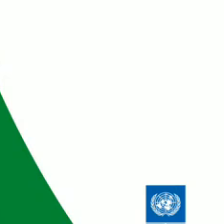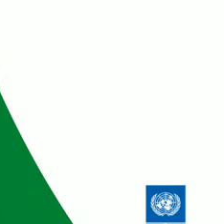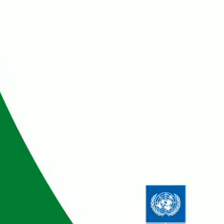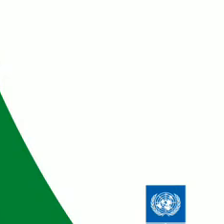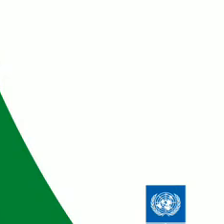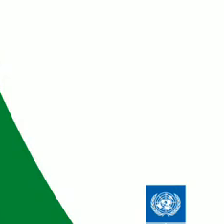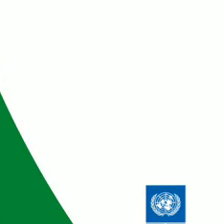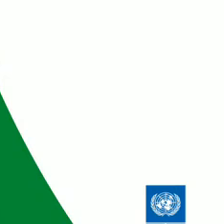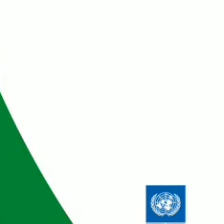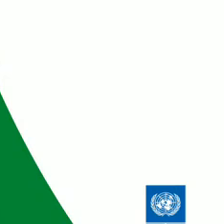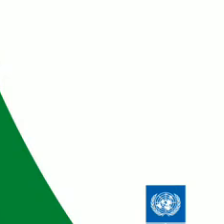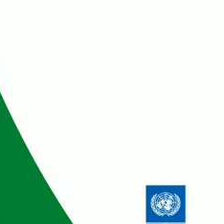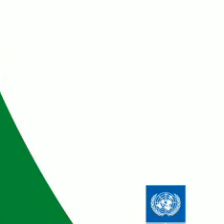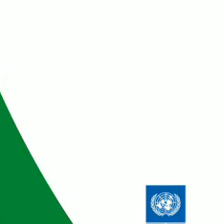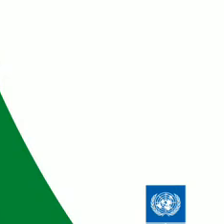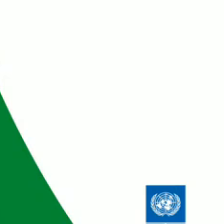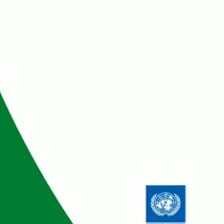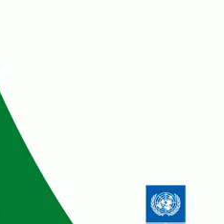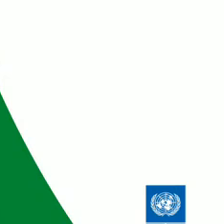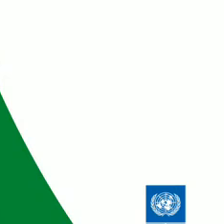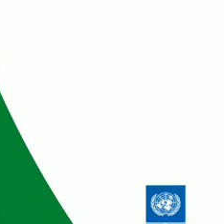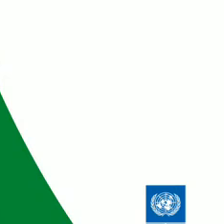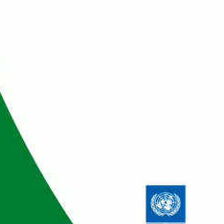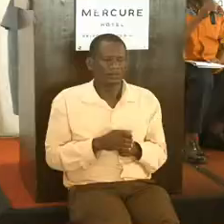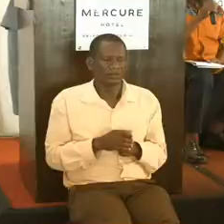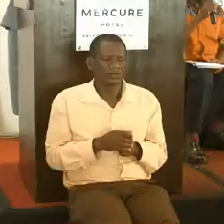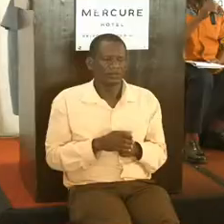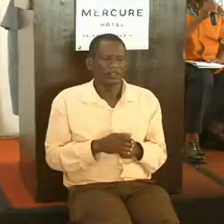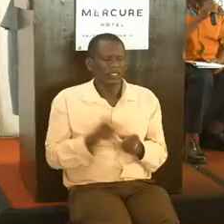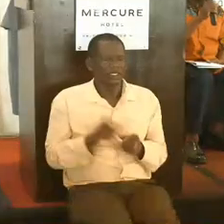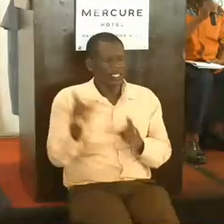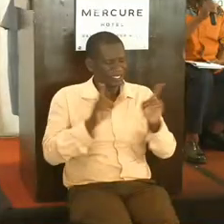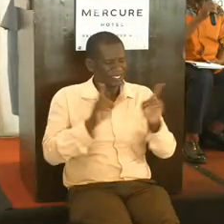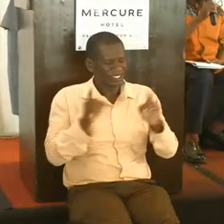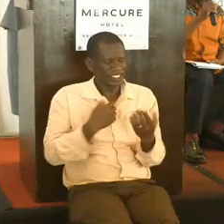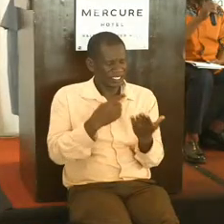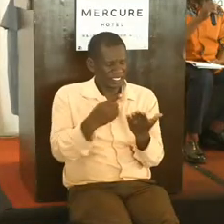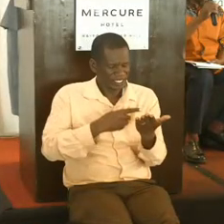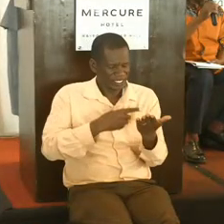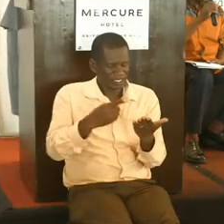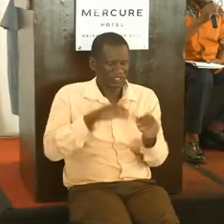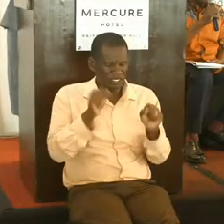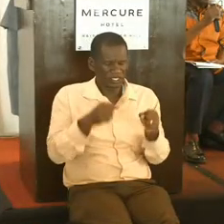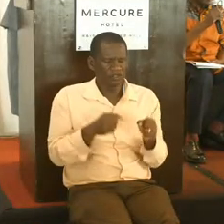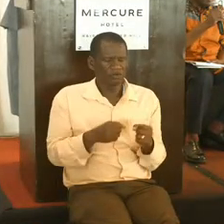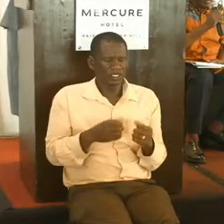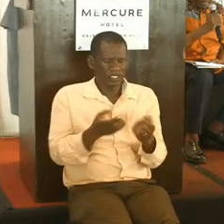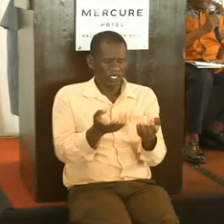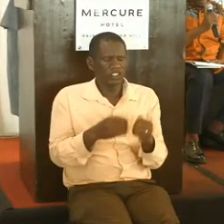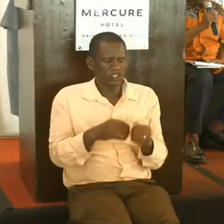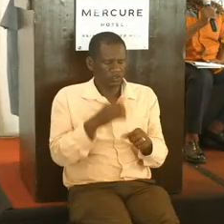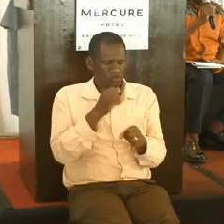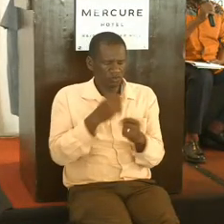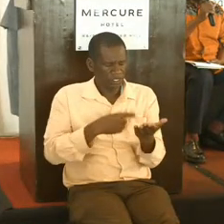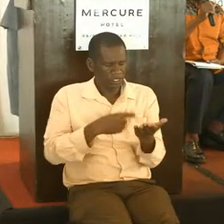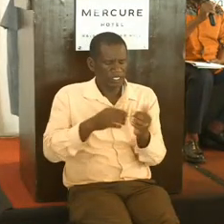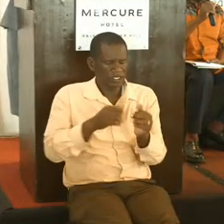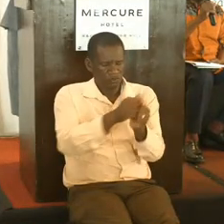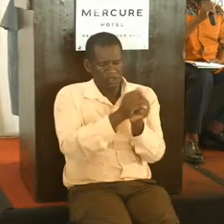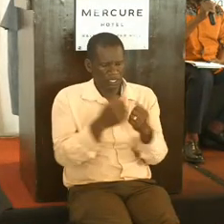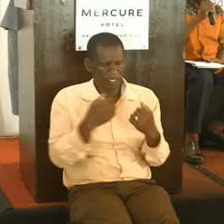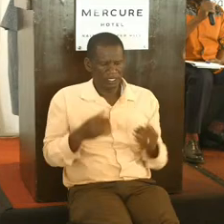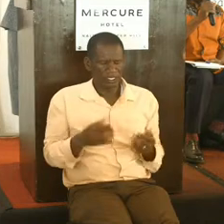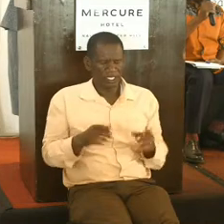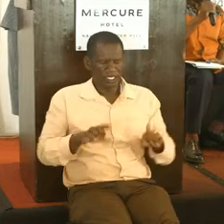thank you uh yeah a lot of it yeah um Mr Yani it's a conversation we are in it together uh